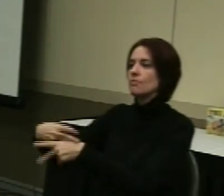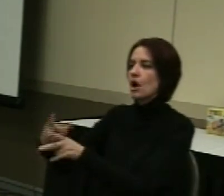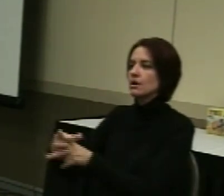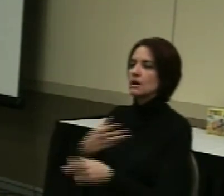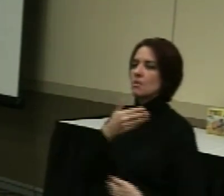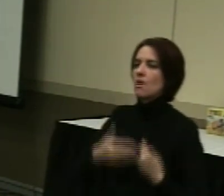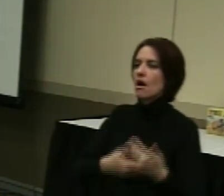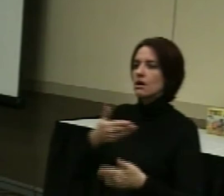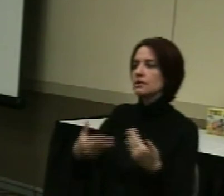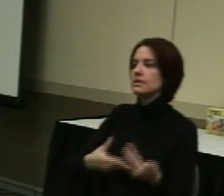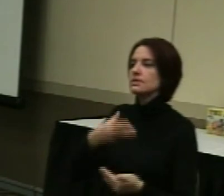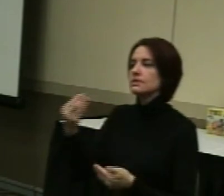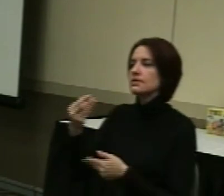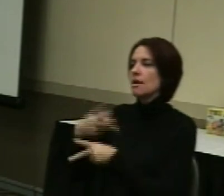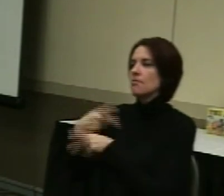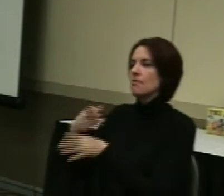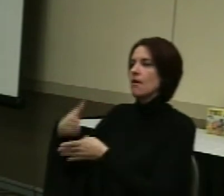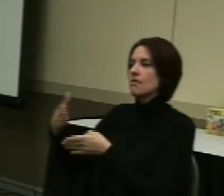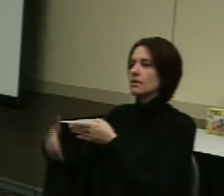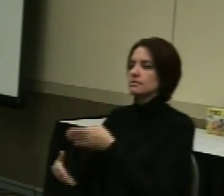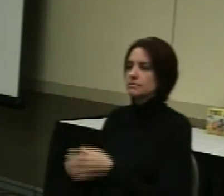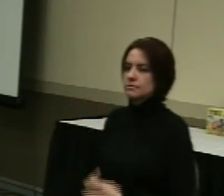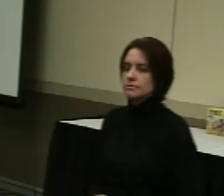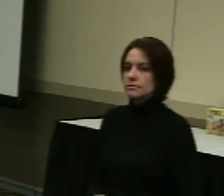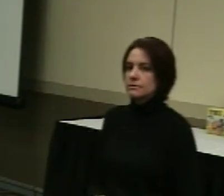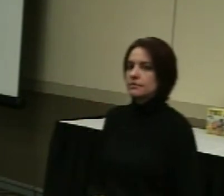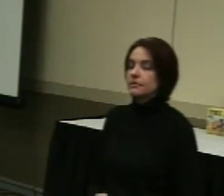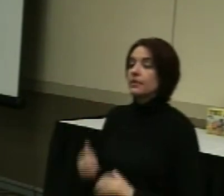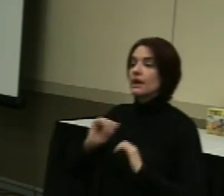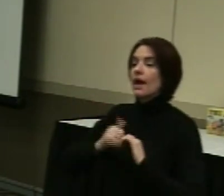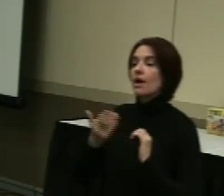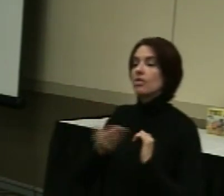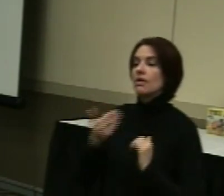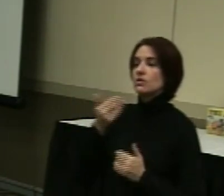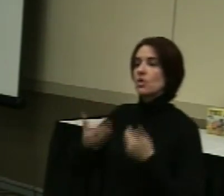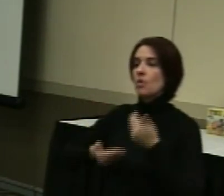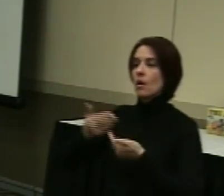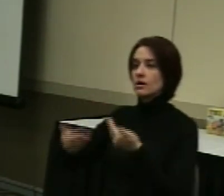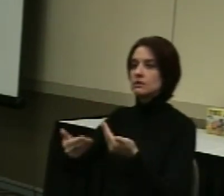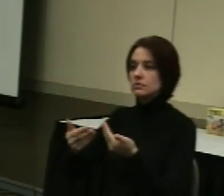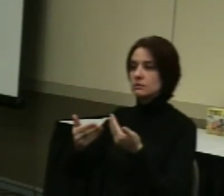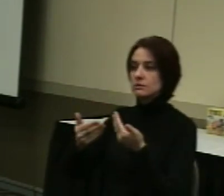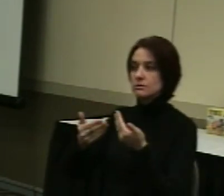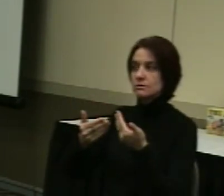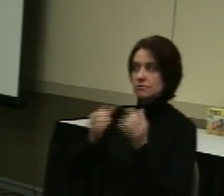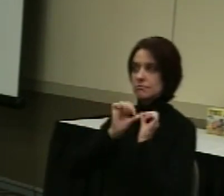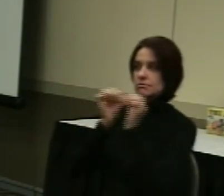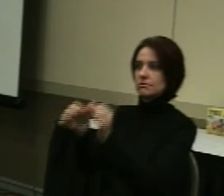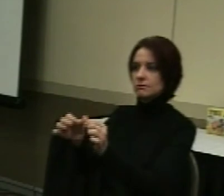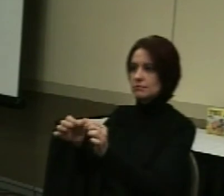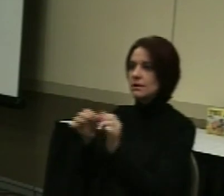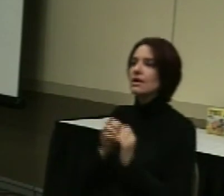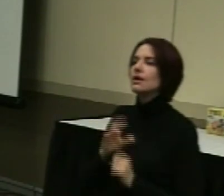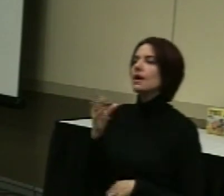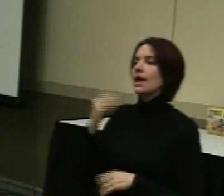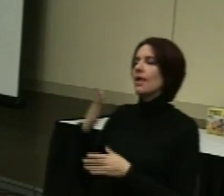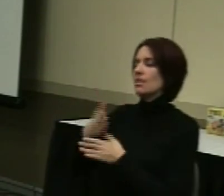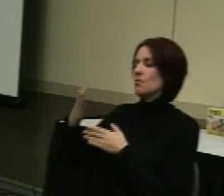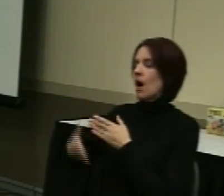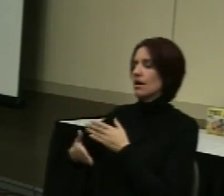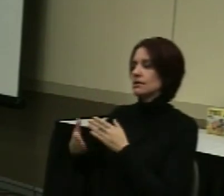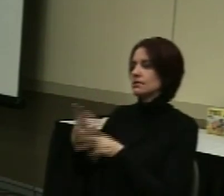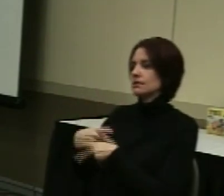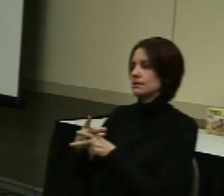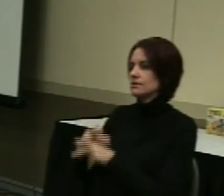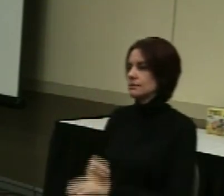Observe both process, how things are going, ongoing, and then the products at the end. Have